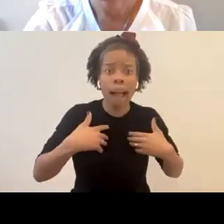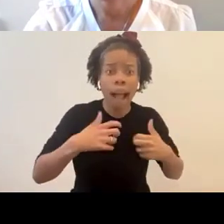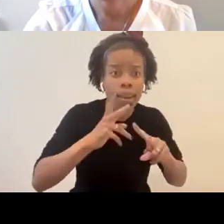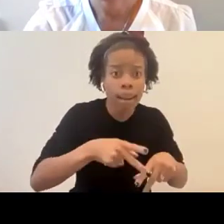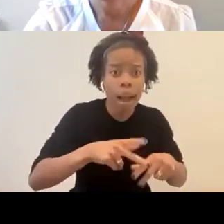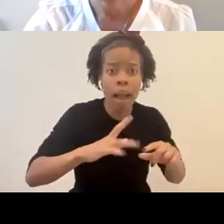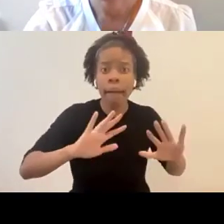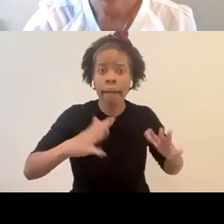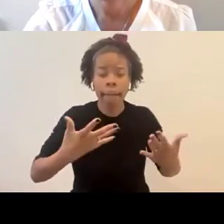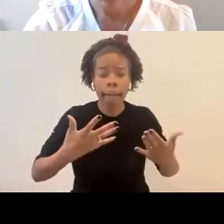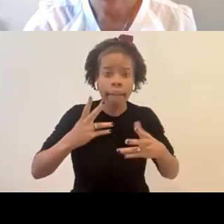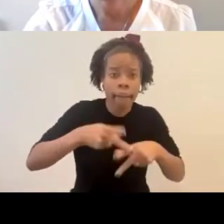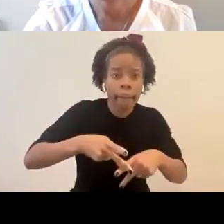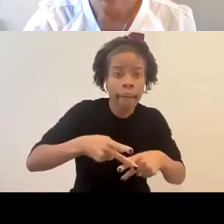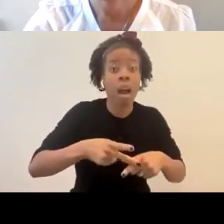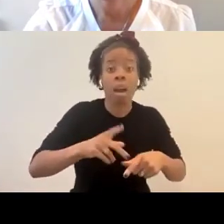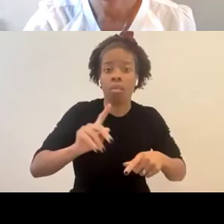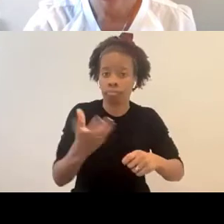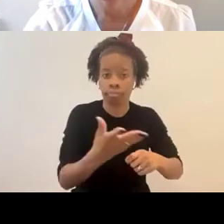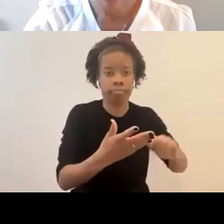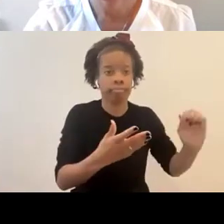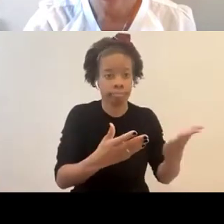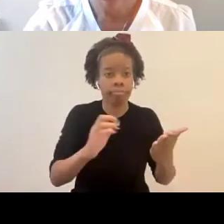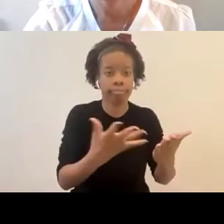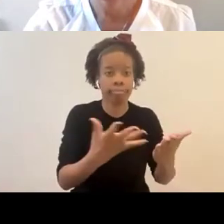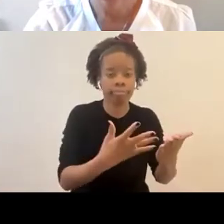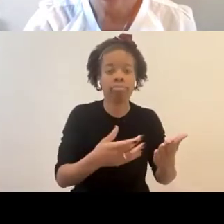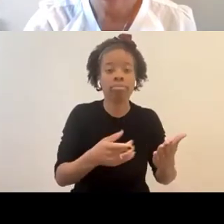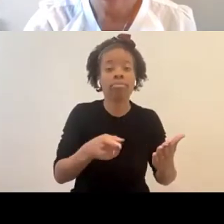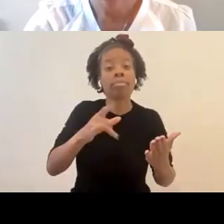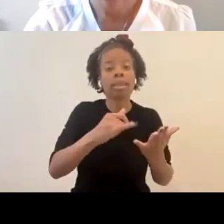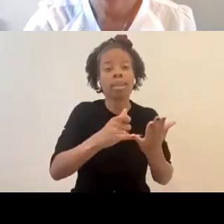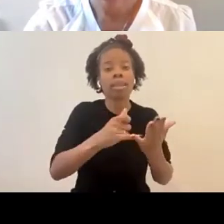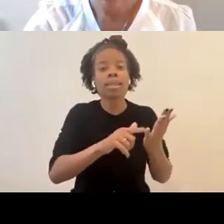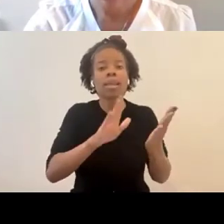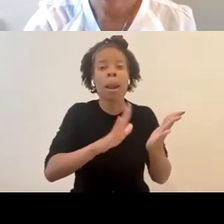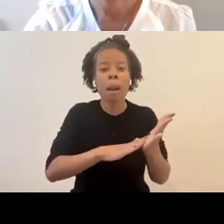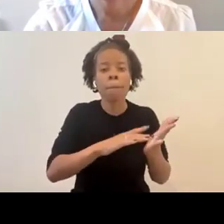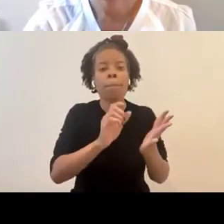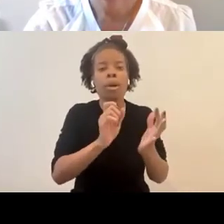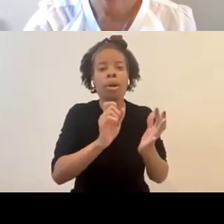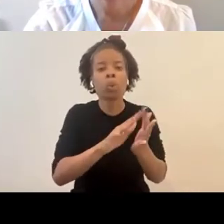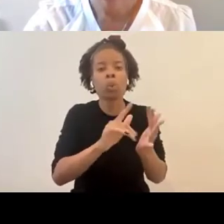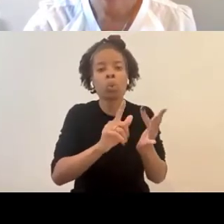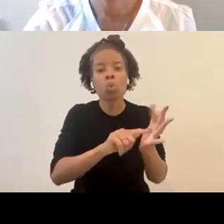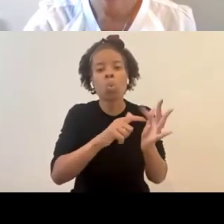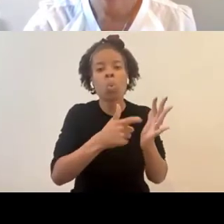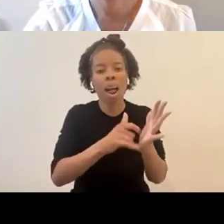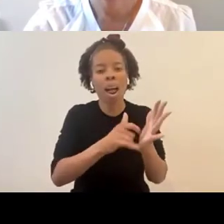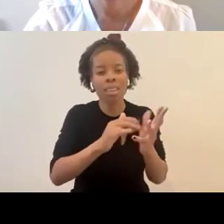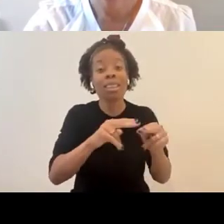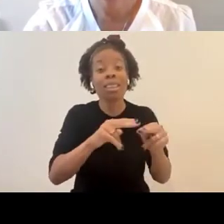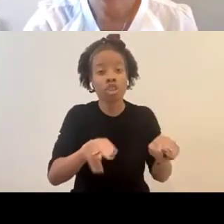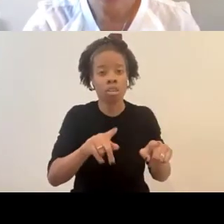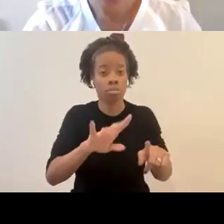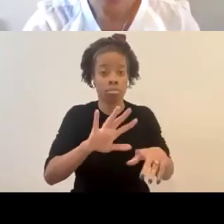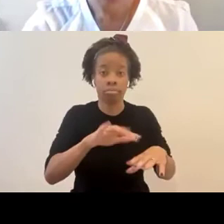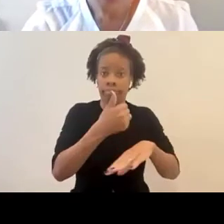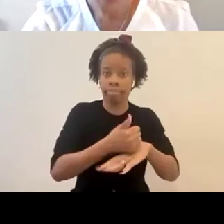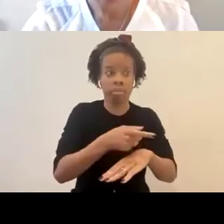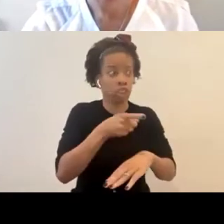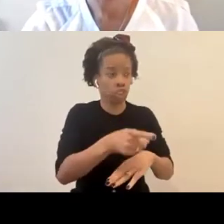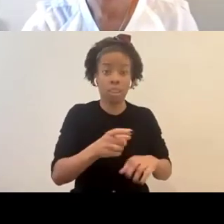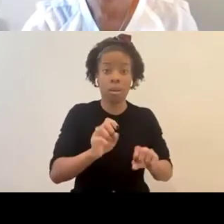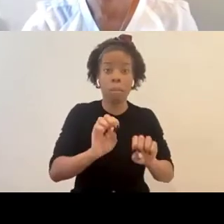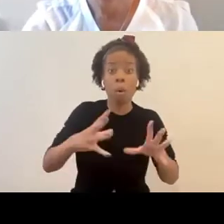Sheila is also one of the founders of Slum Dwellers International, a transnational social movement of the urban poor whose board she